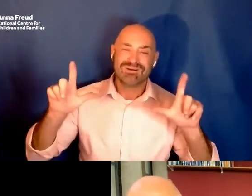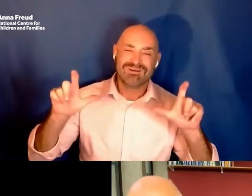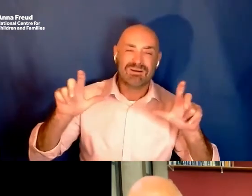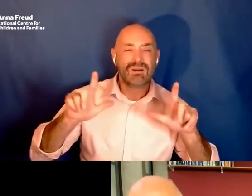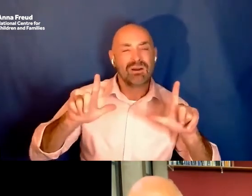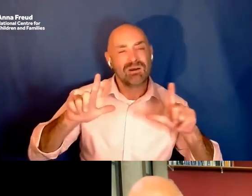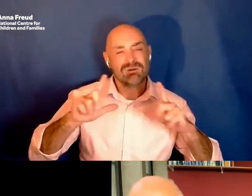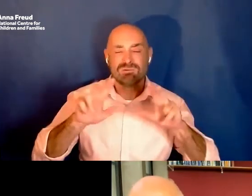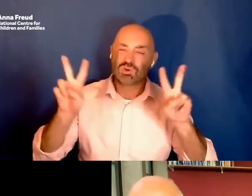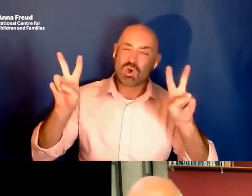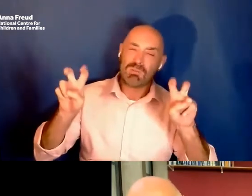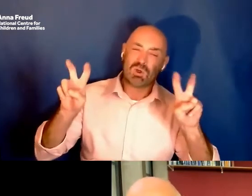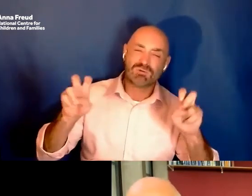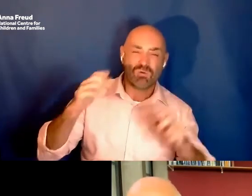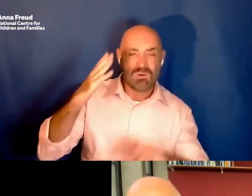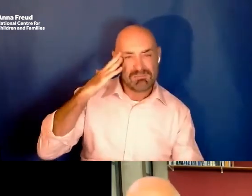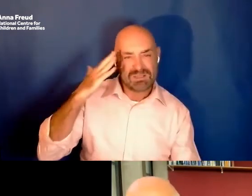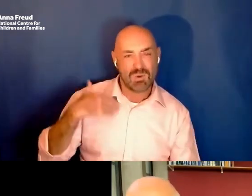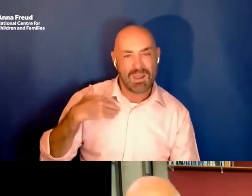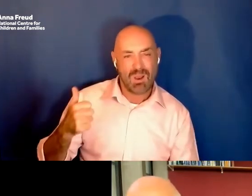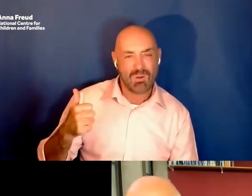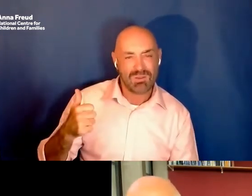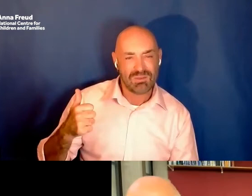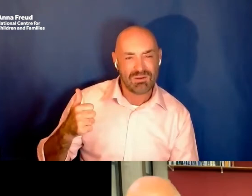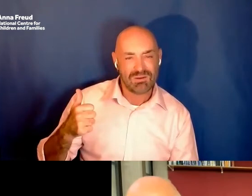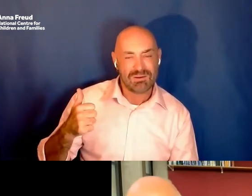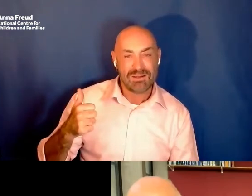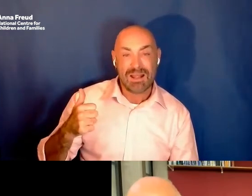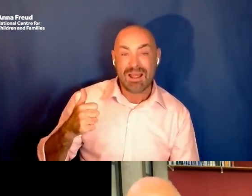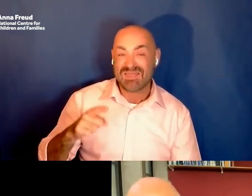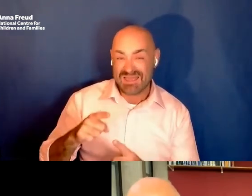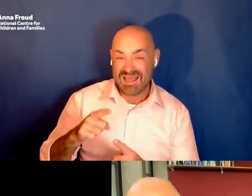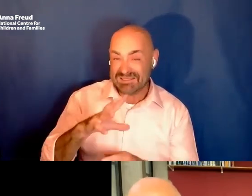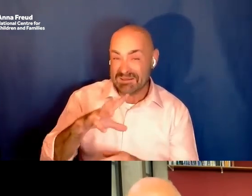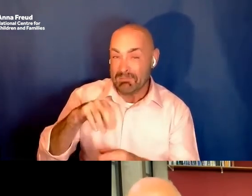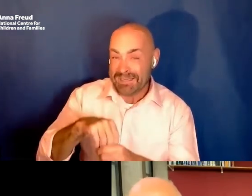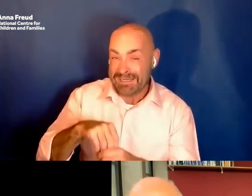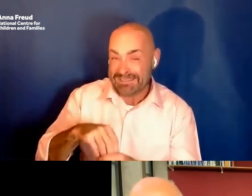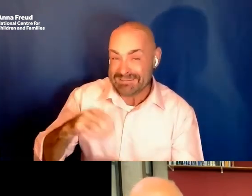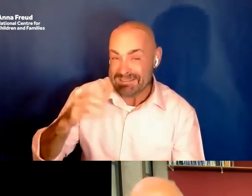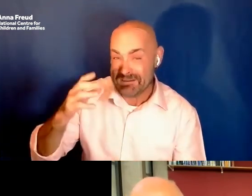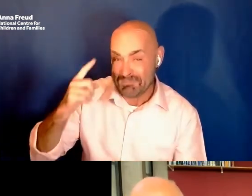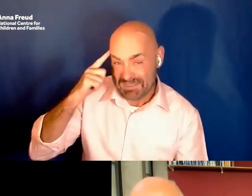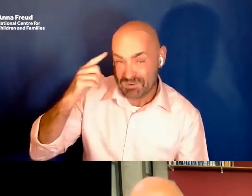health, which because implies mental illness, as we know,